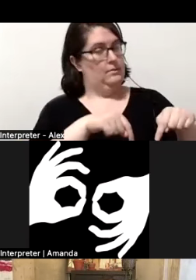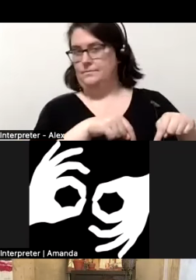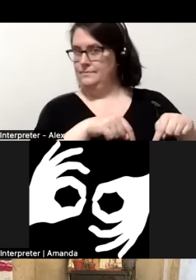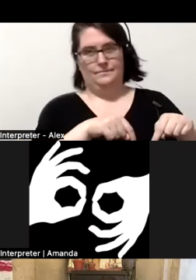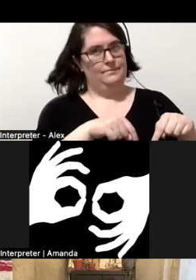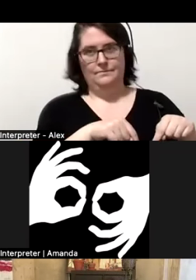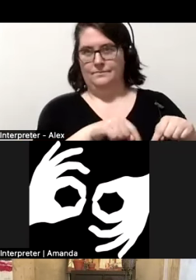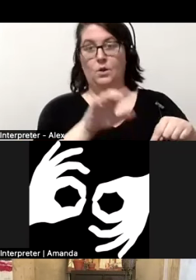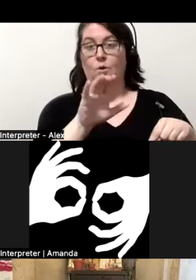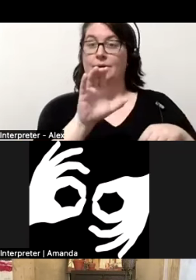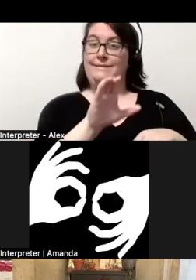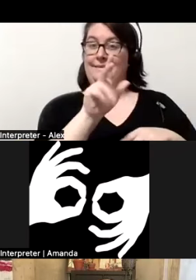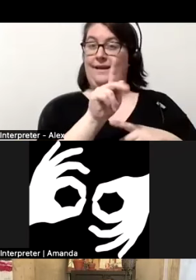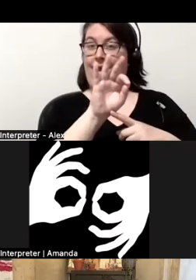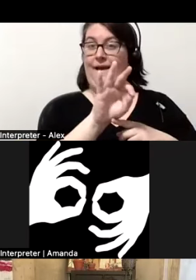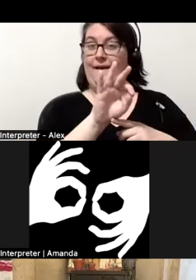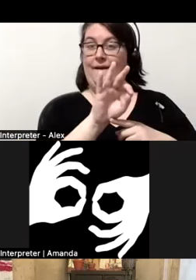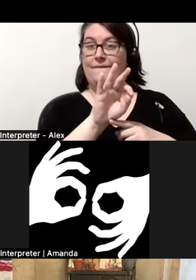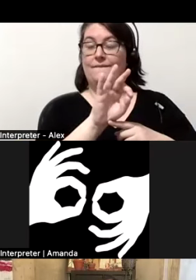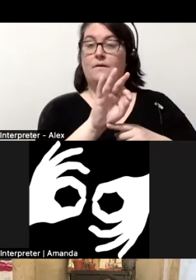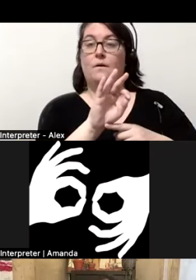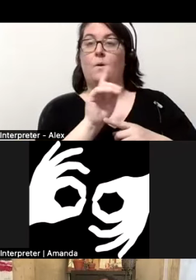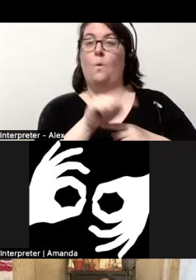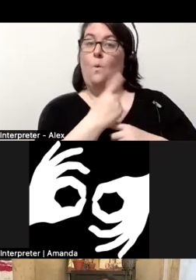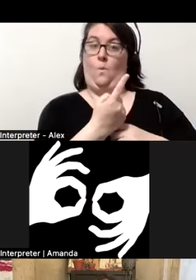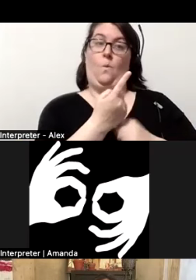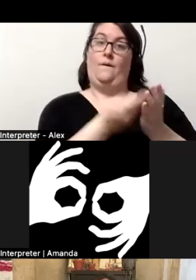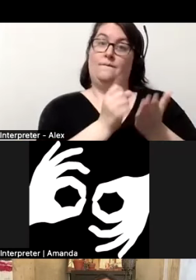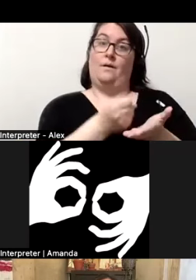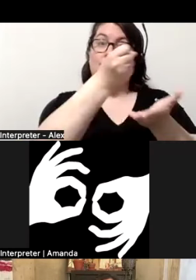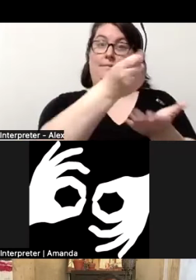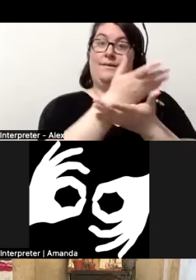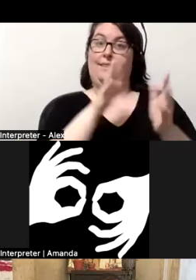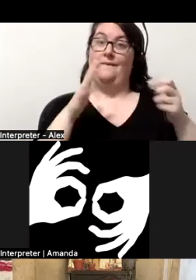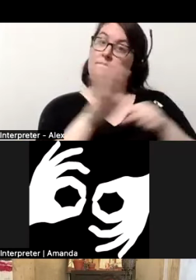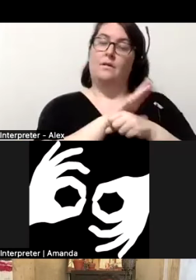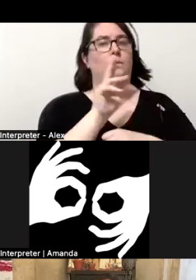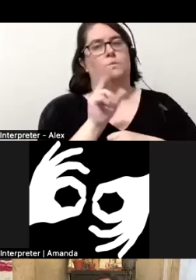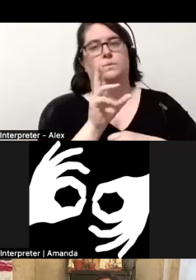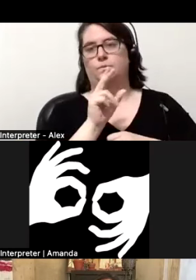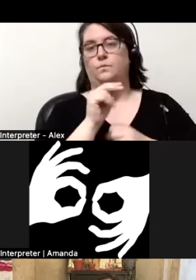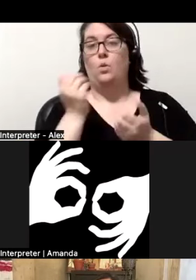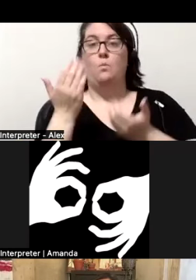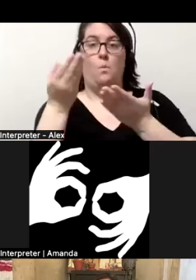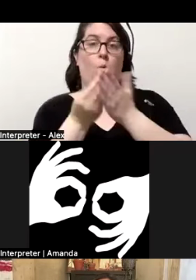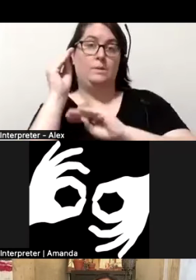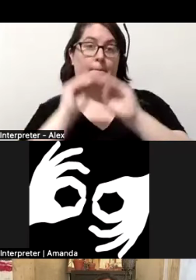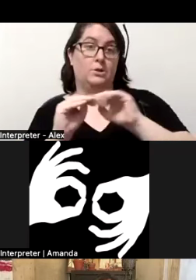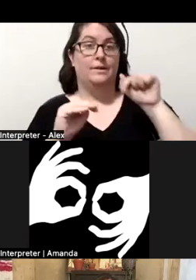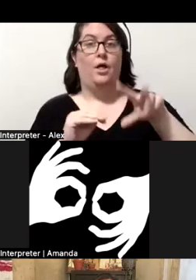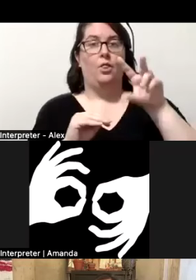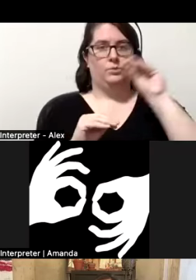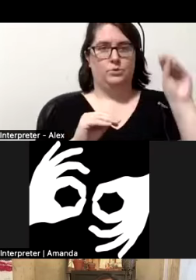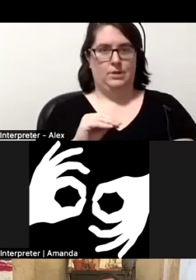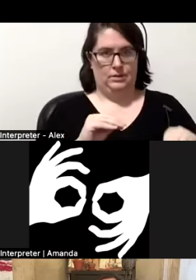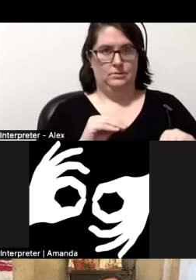your CKAF funding request cannot account for 100% of your proposed budget. Your